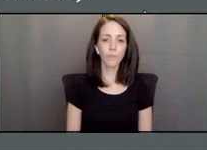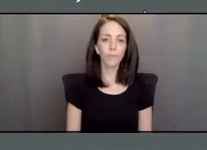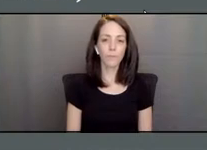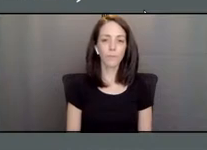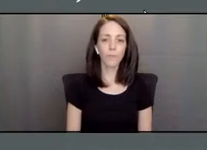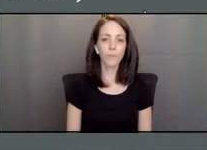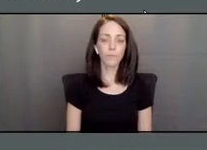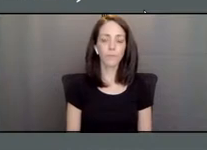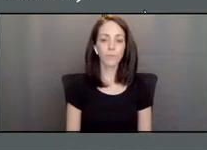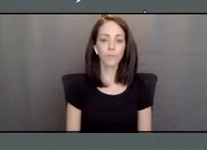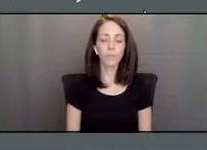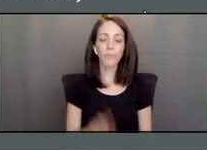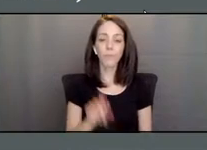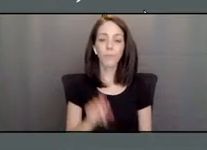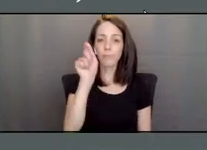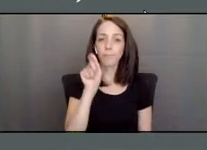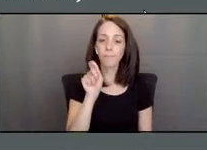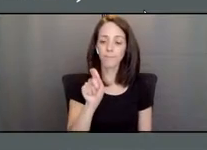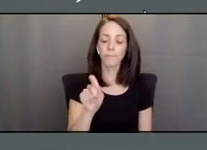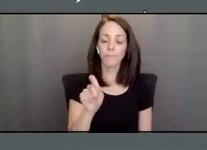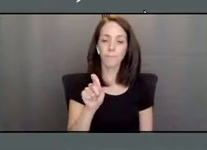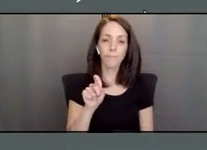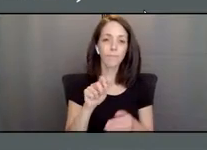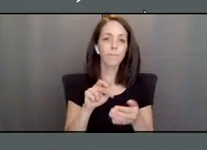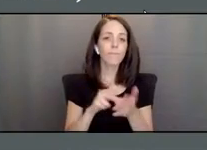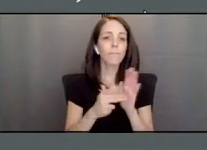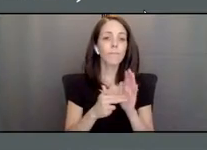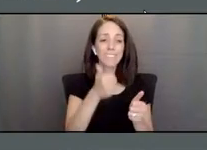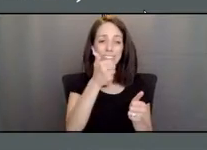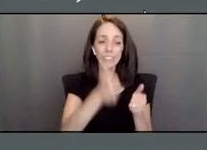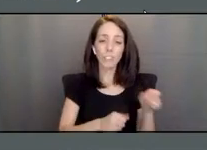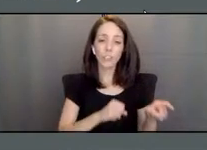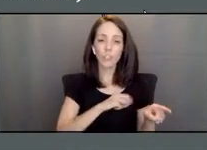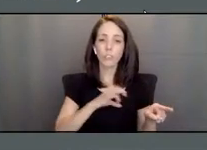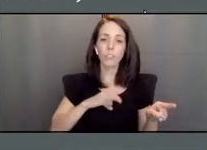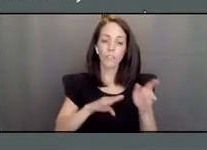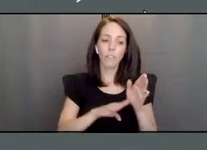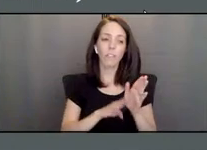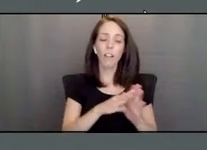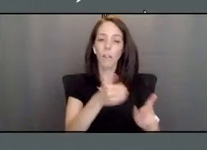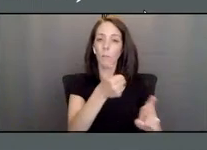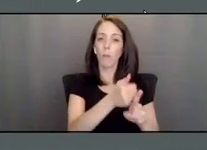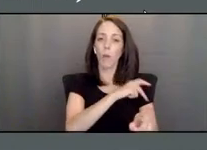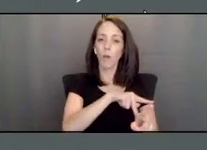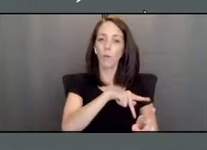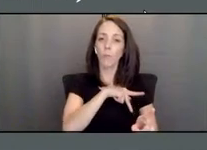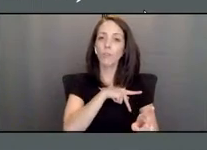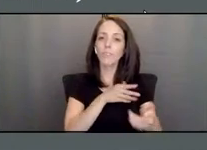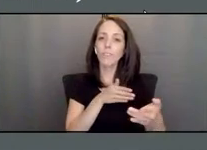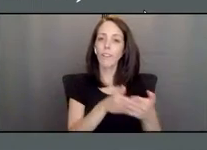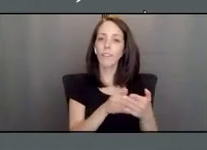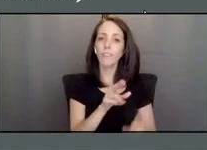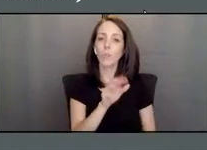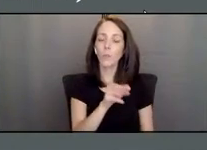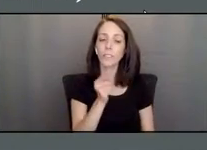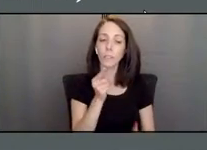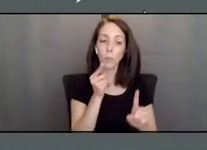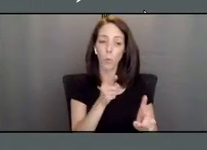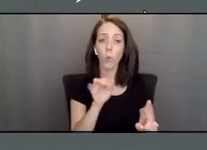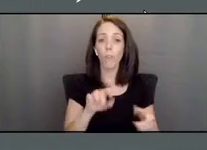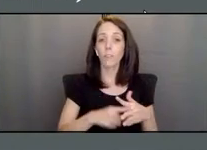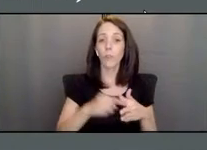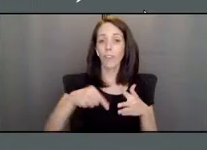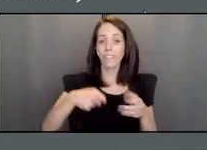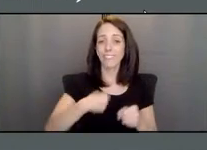Bullet point 4 refers to each faculty member developing a personal anti-racism goal, and faculty started